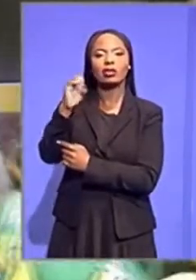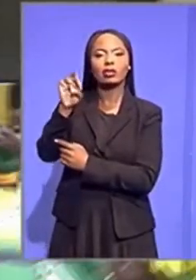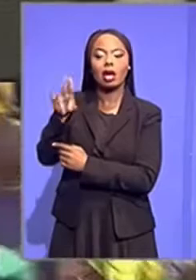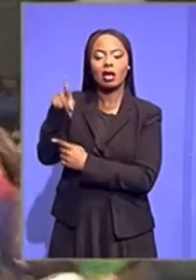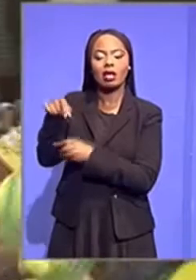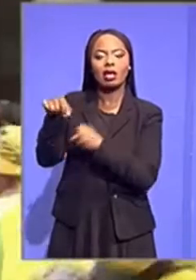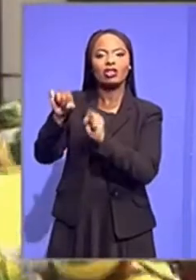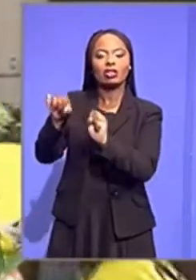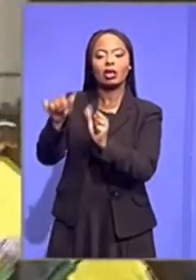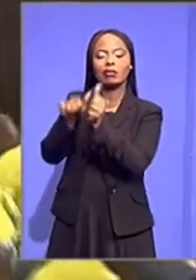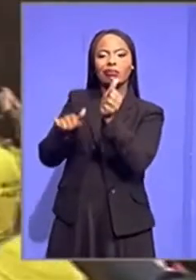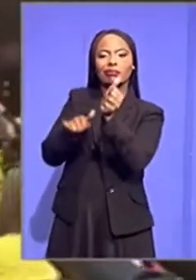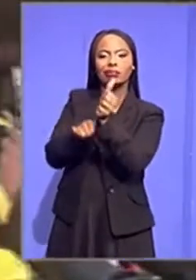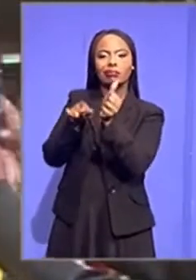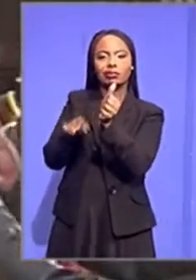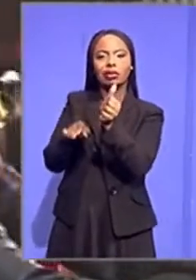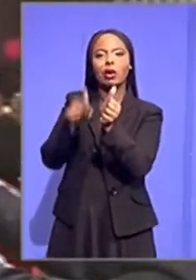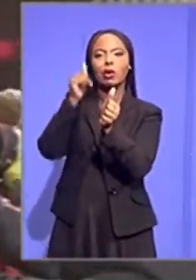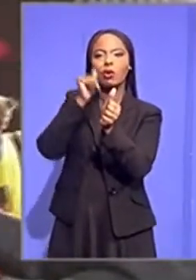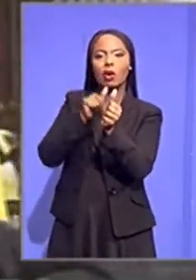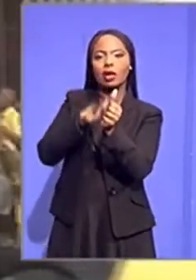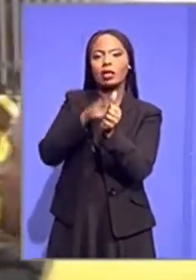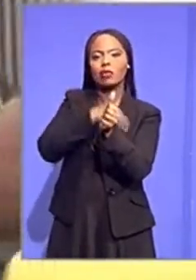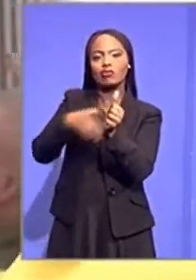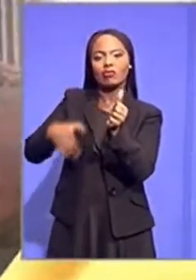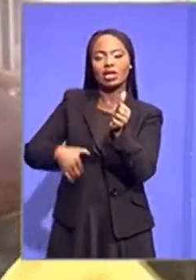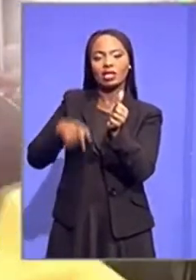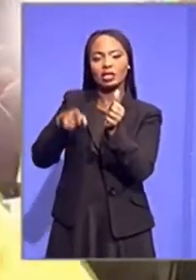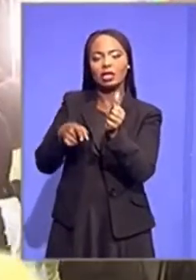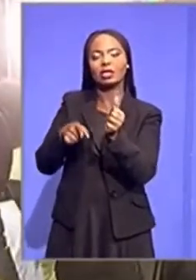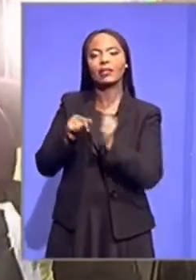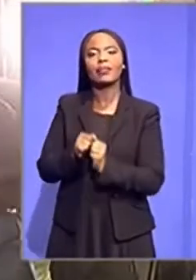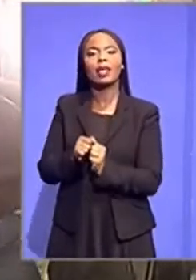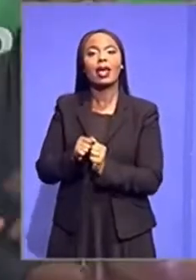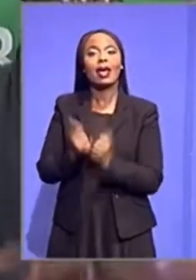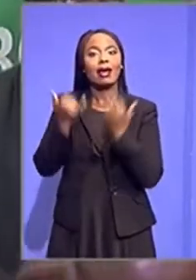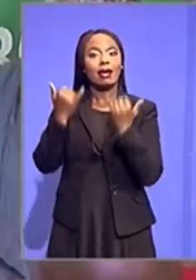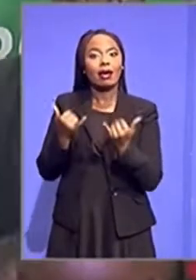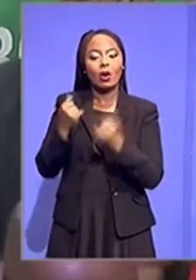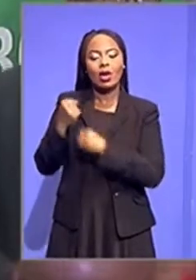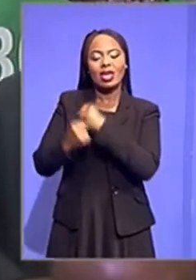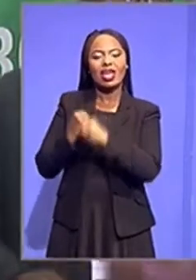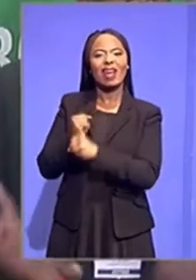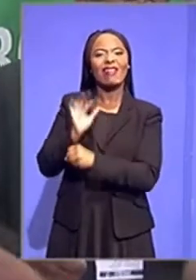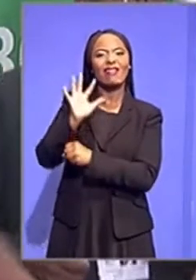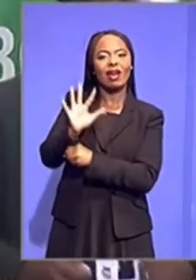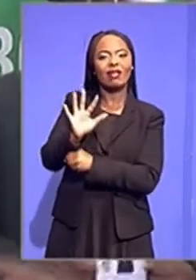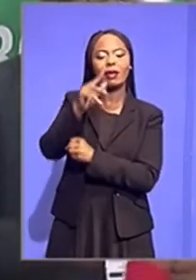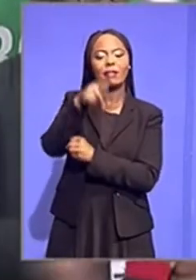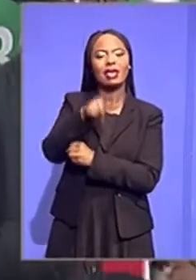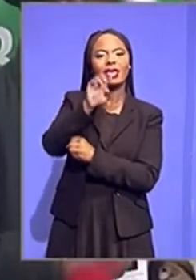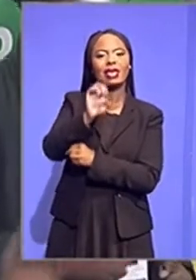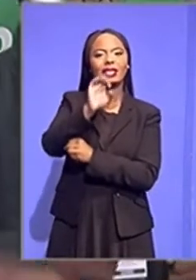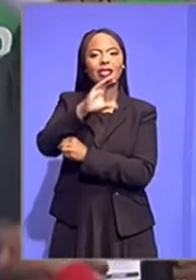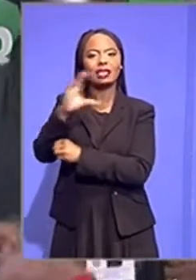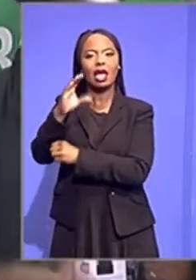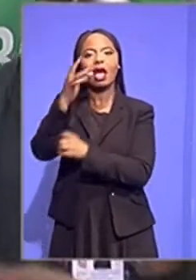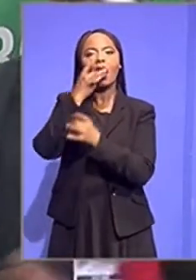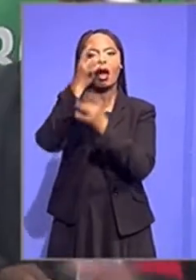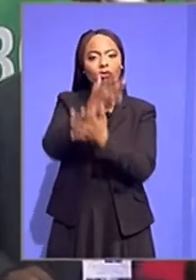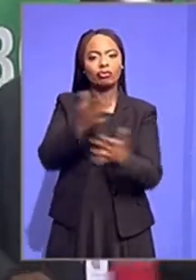tlhatlhama Cyril Ramaphosa mo bopresidenteng ba mokgatlho. Dingwaga di le tlhano morago ga foo, PEC e ne ya phatlhalatswa morago ga